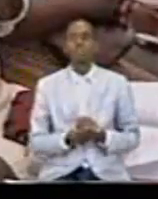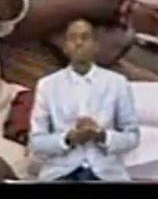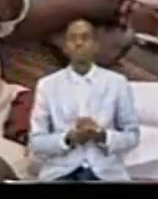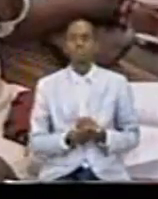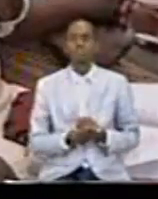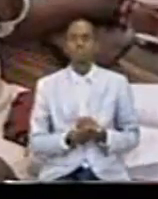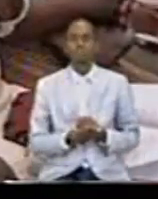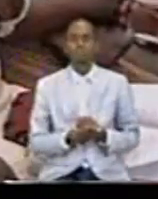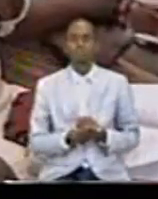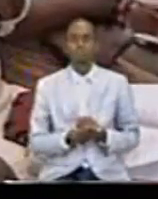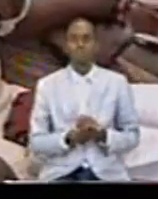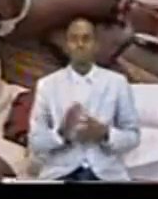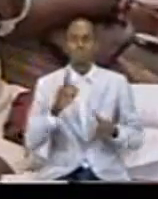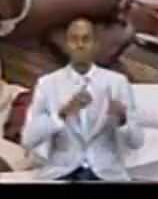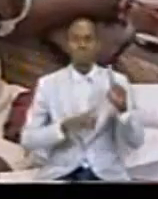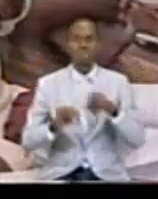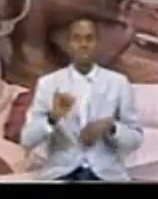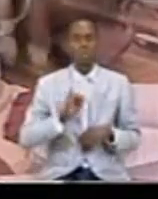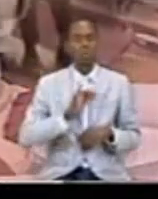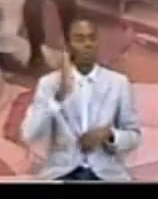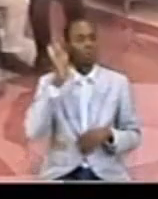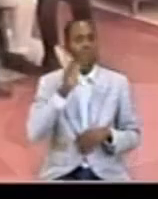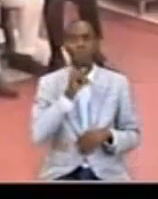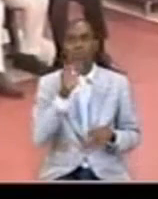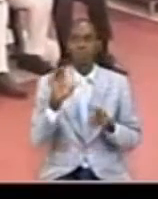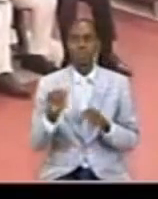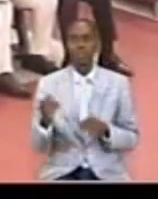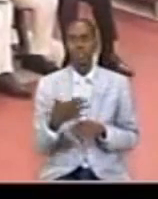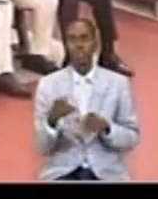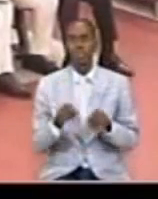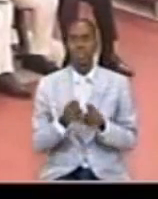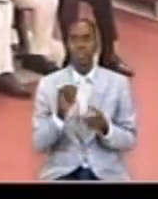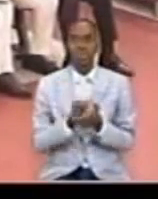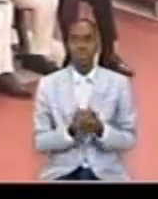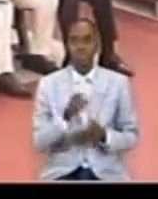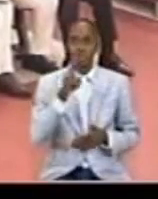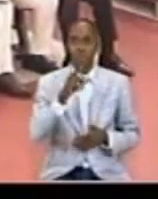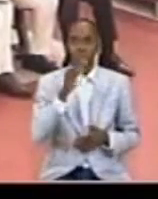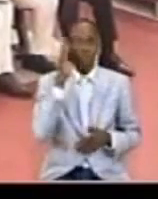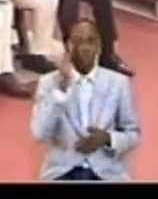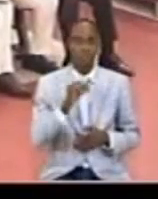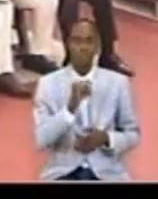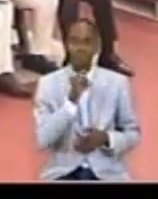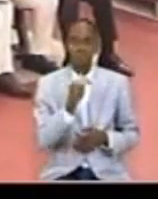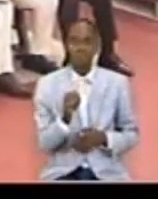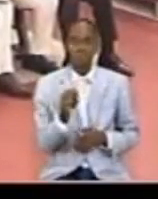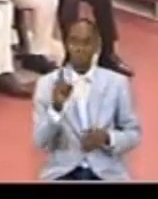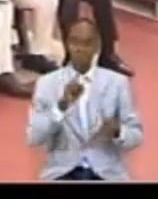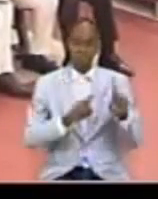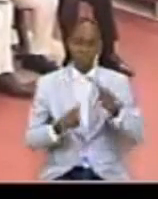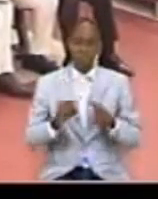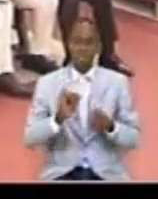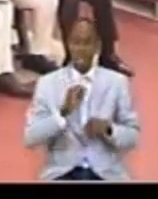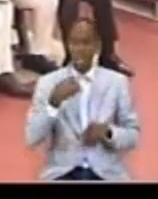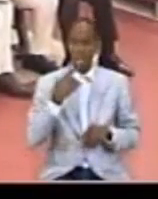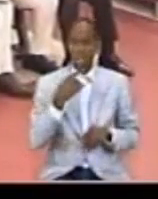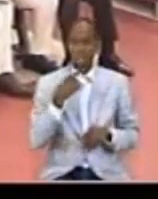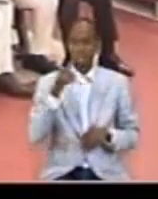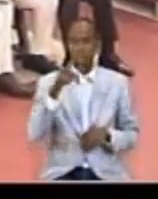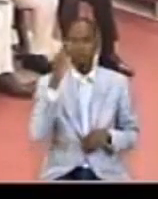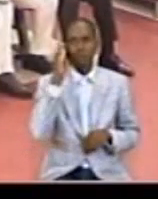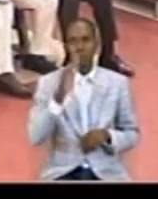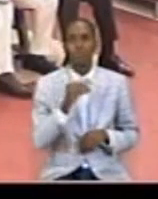I will not do anything like that. You will not. I said you will not.